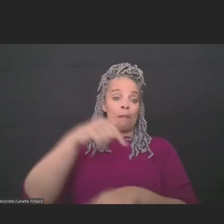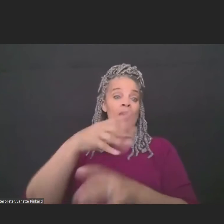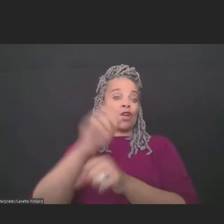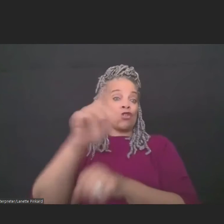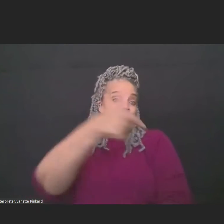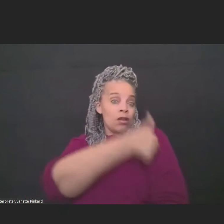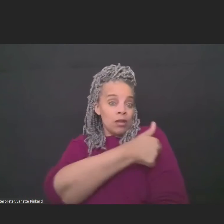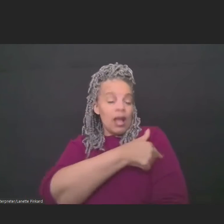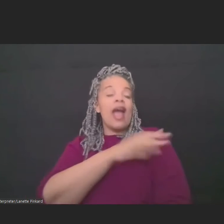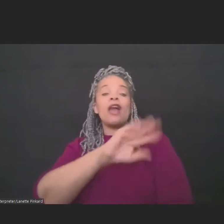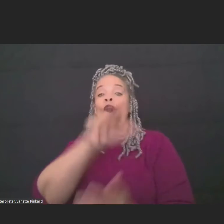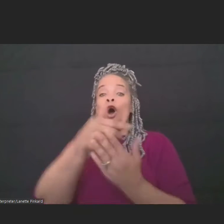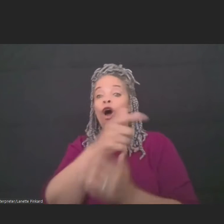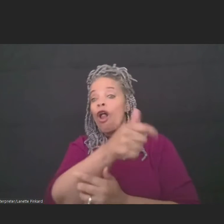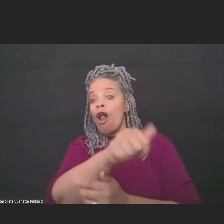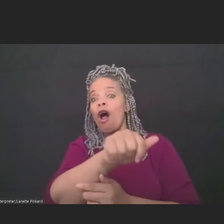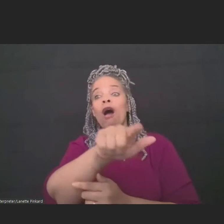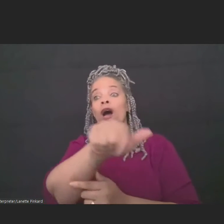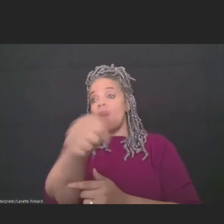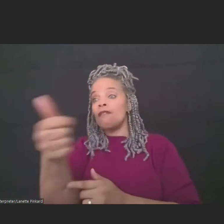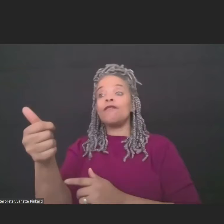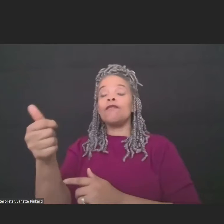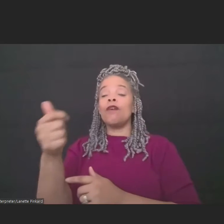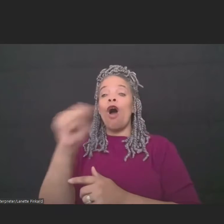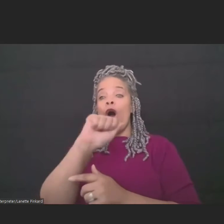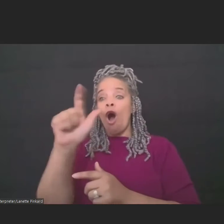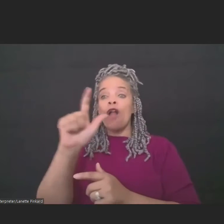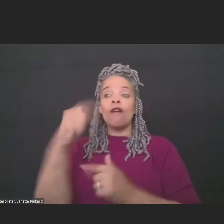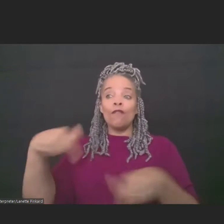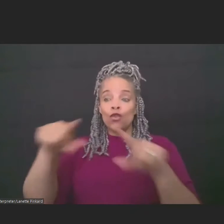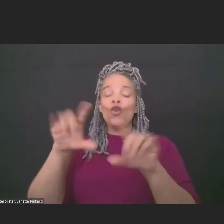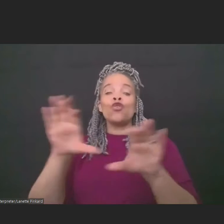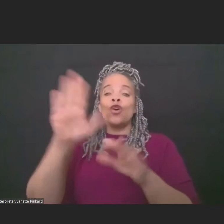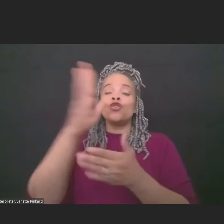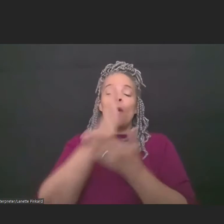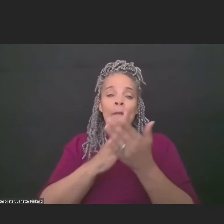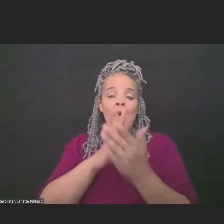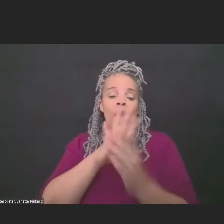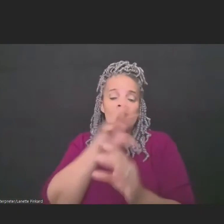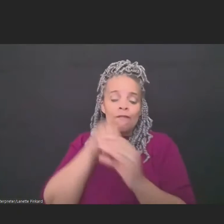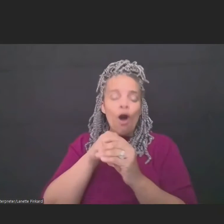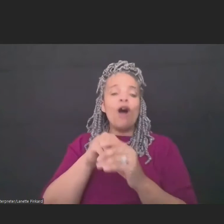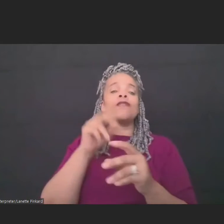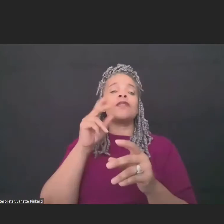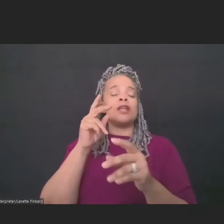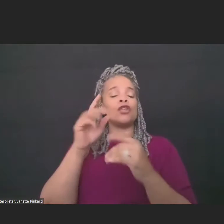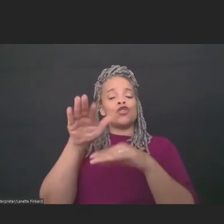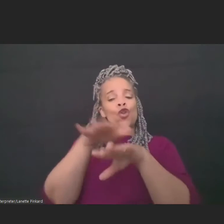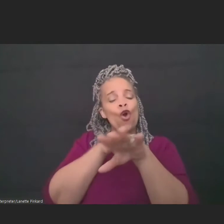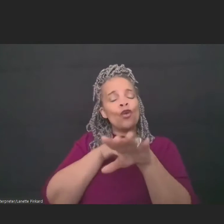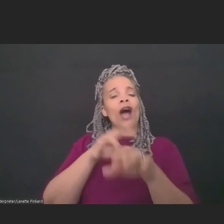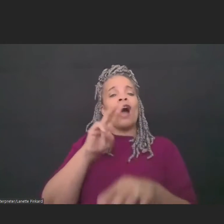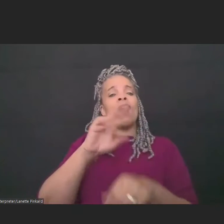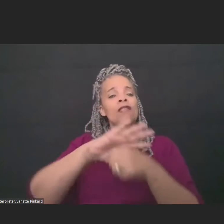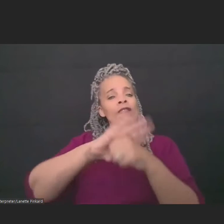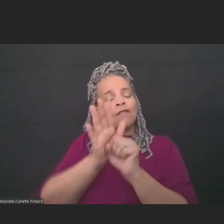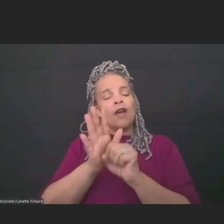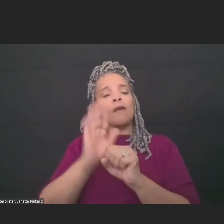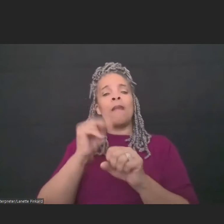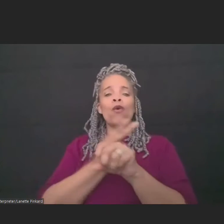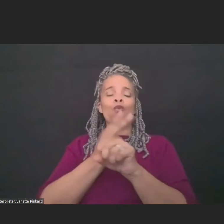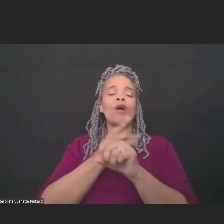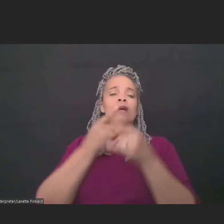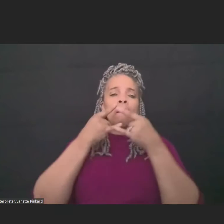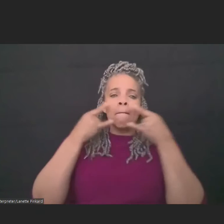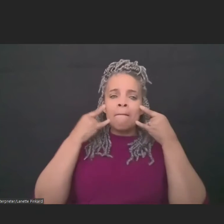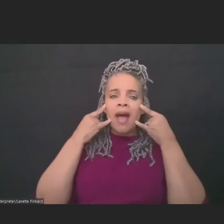and all of the rest of you that are doing your part to slow down this virus by wearing your mask and socially distancing